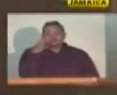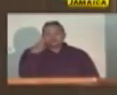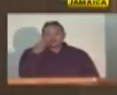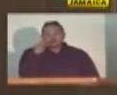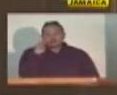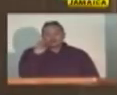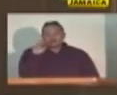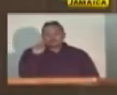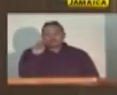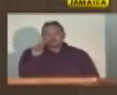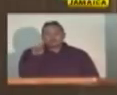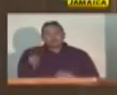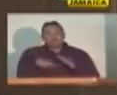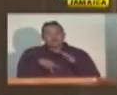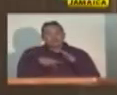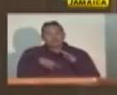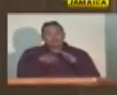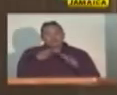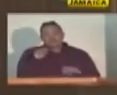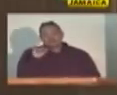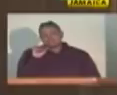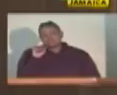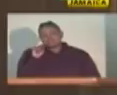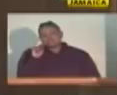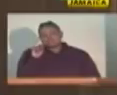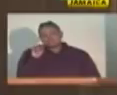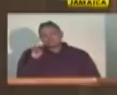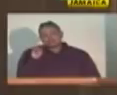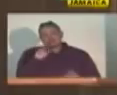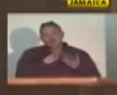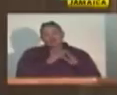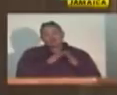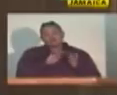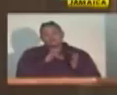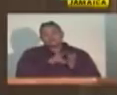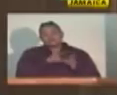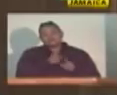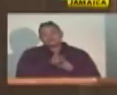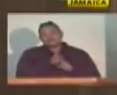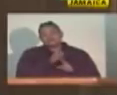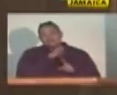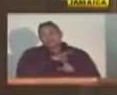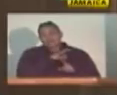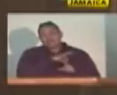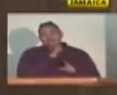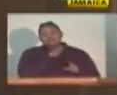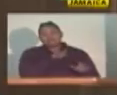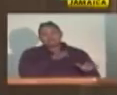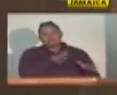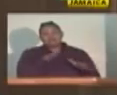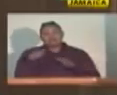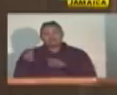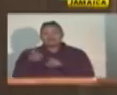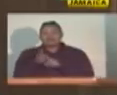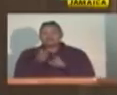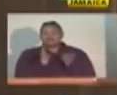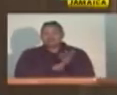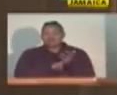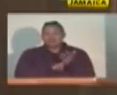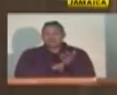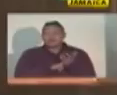Homestead Primary and Sidham Community Center benefited. The entities